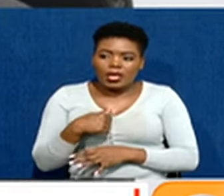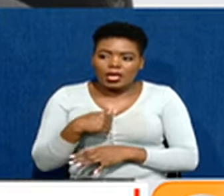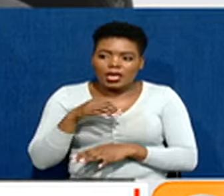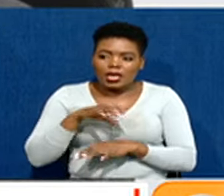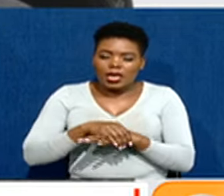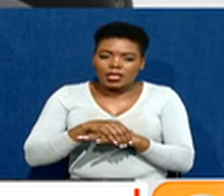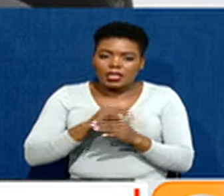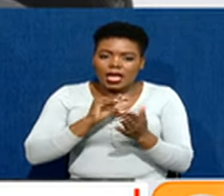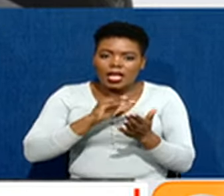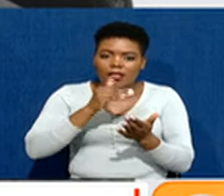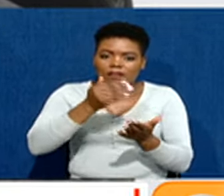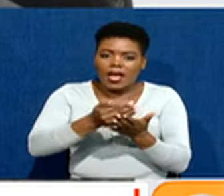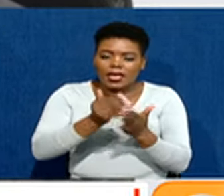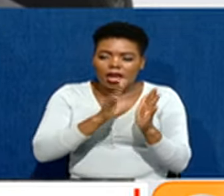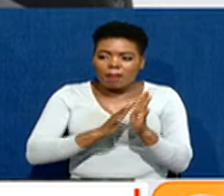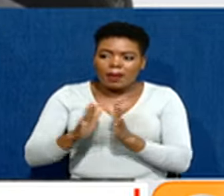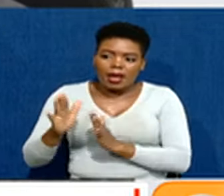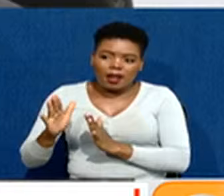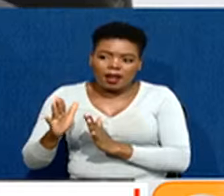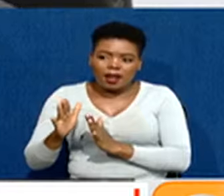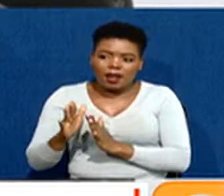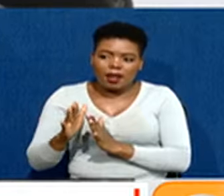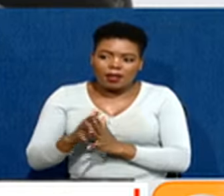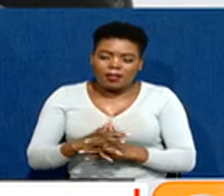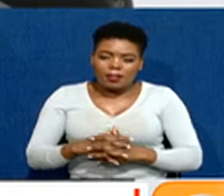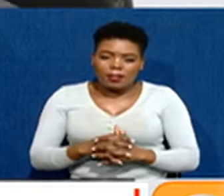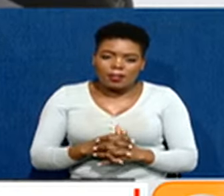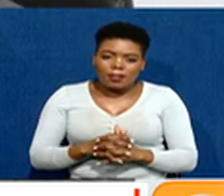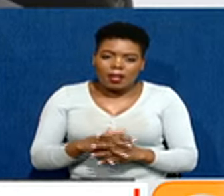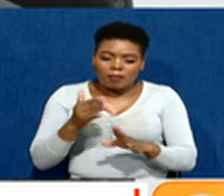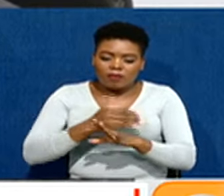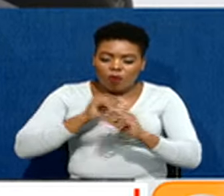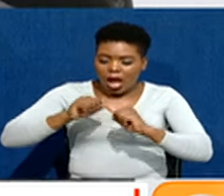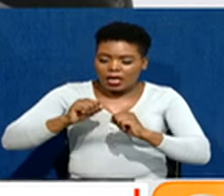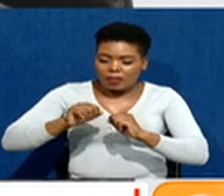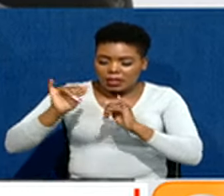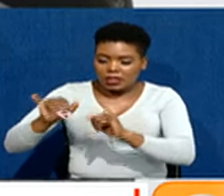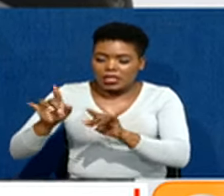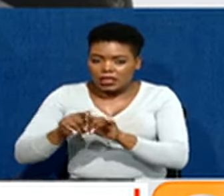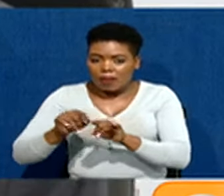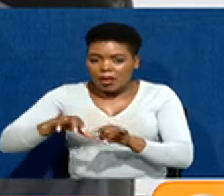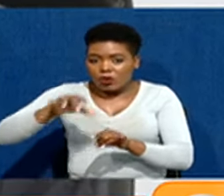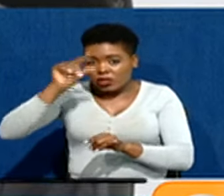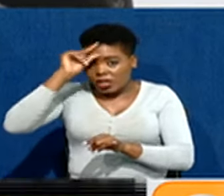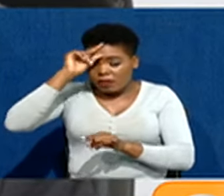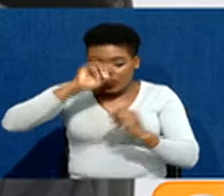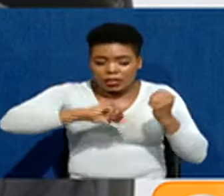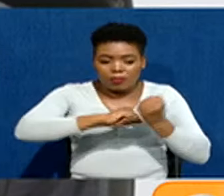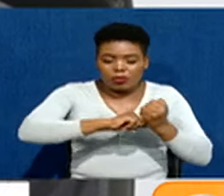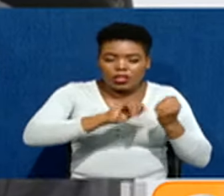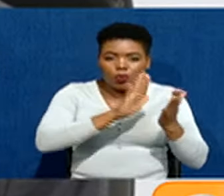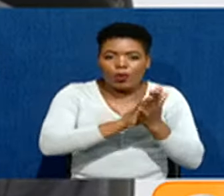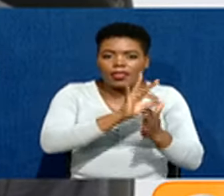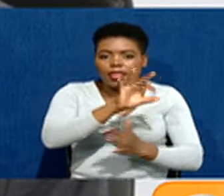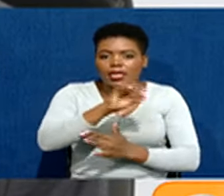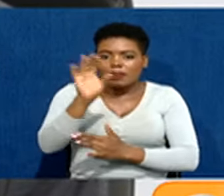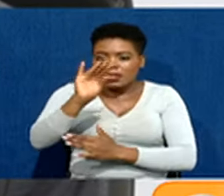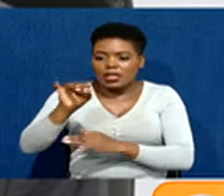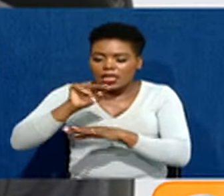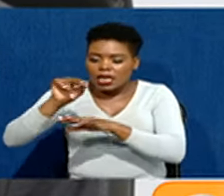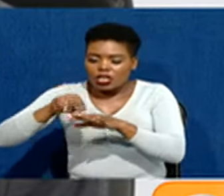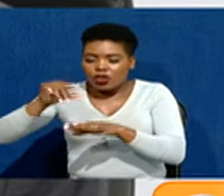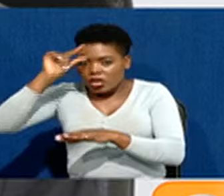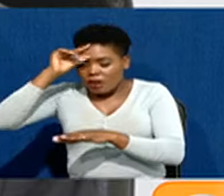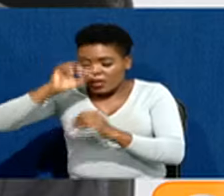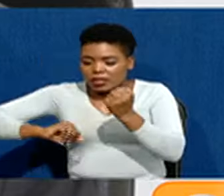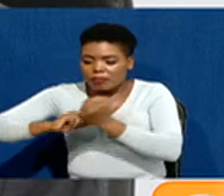financing arrangements remain as agreed earlier, with the county government financing 30% and national government